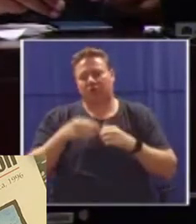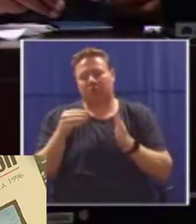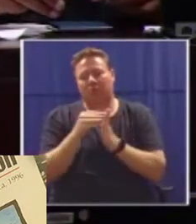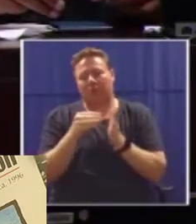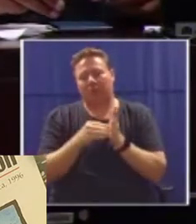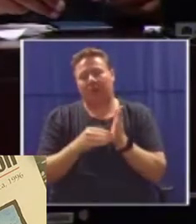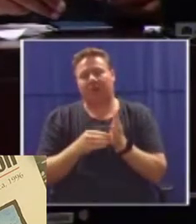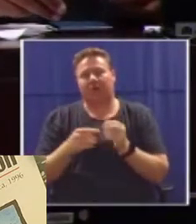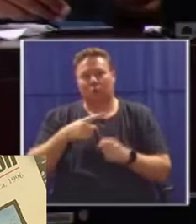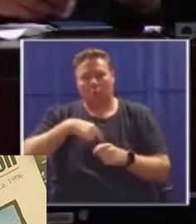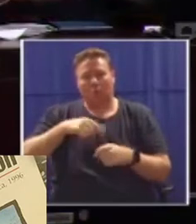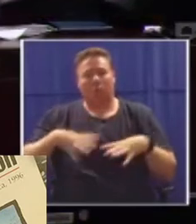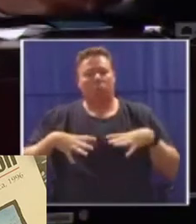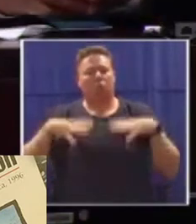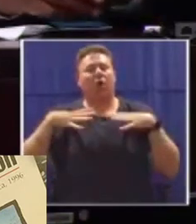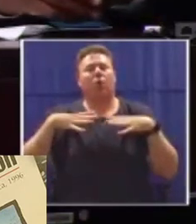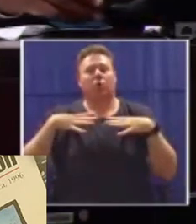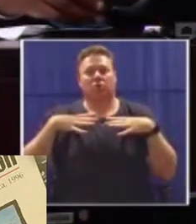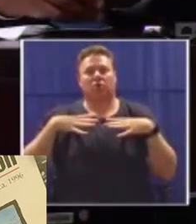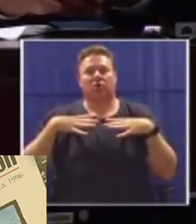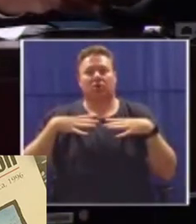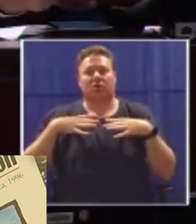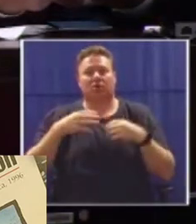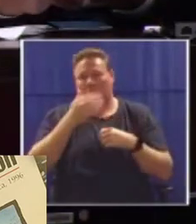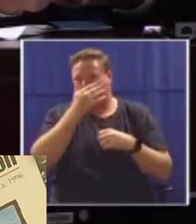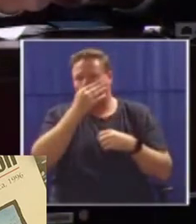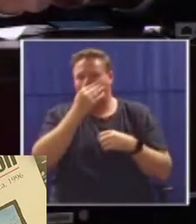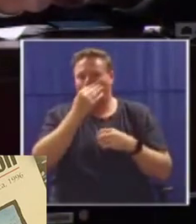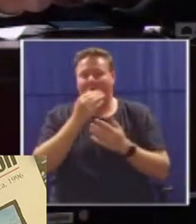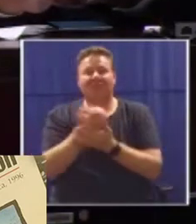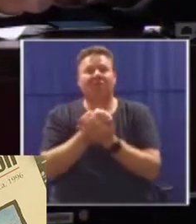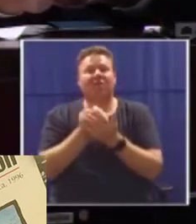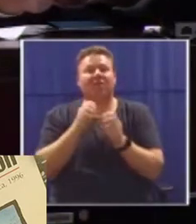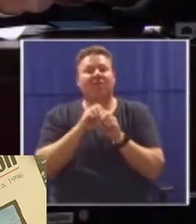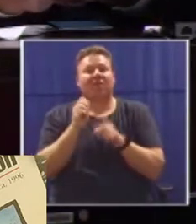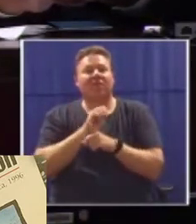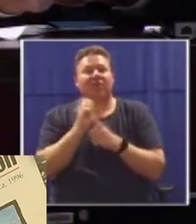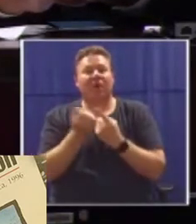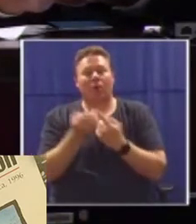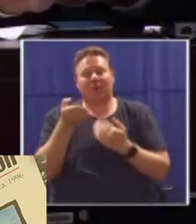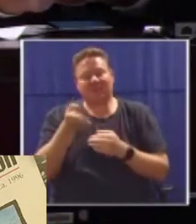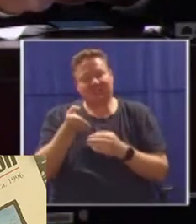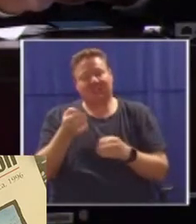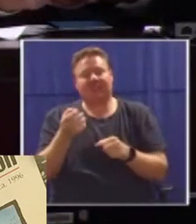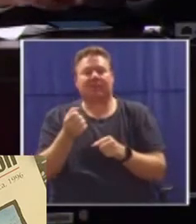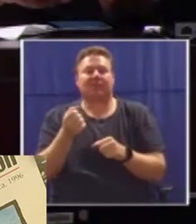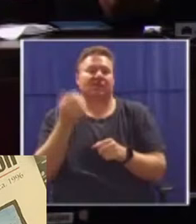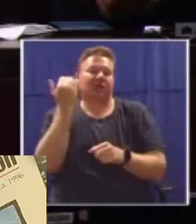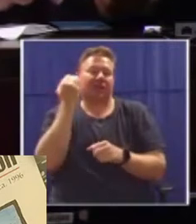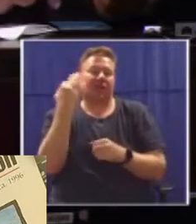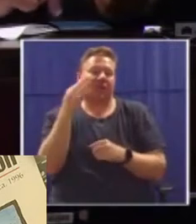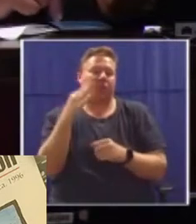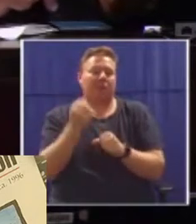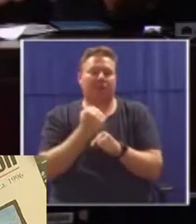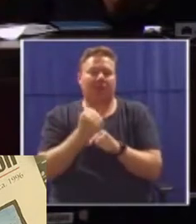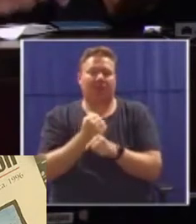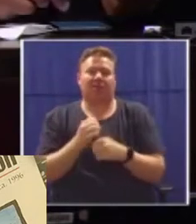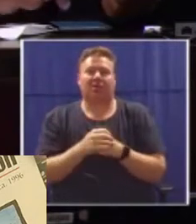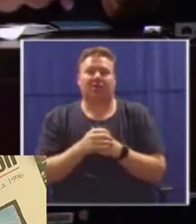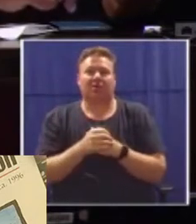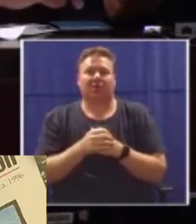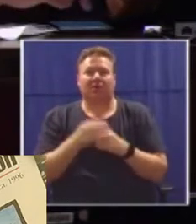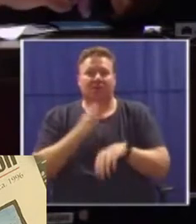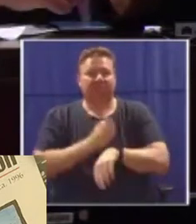And we're proud of this enabling environment that government has created. But it is time for